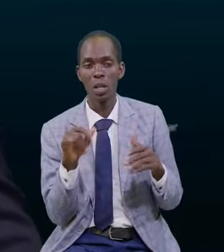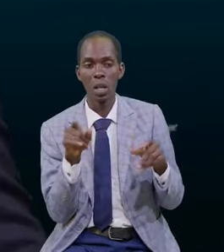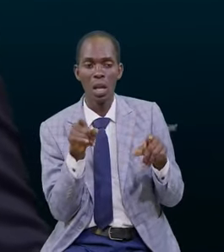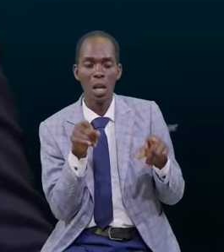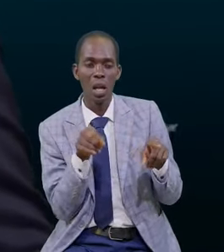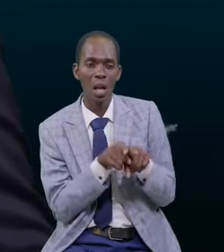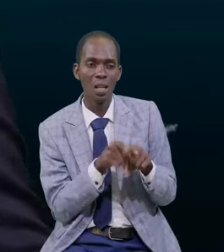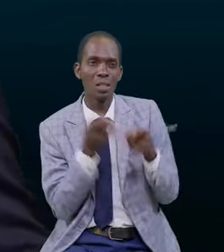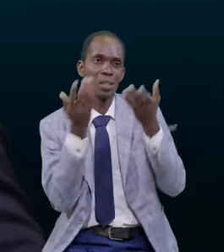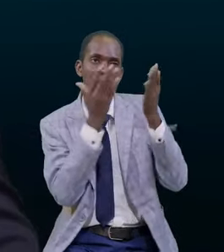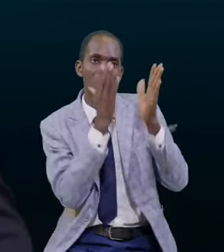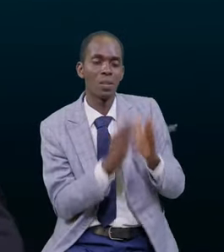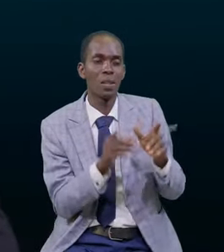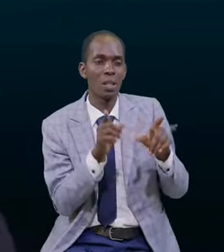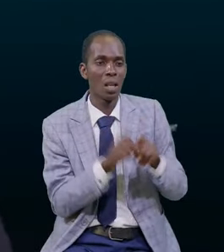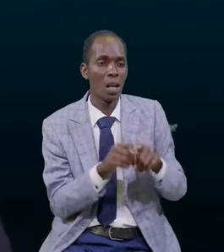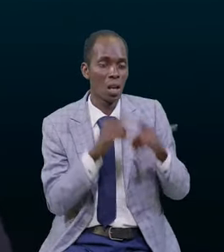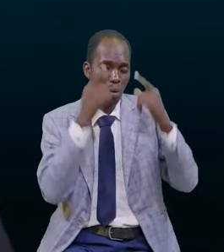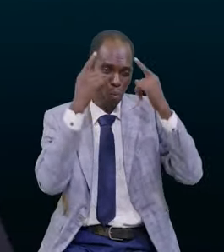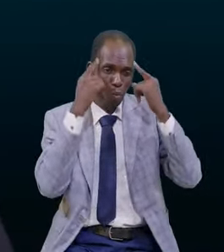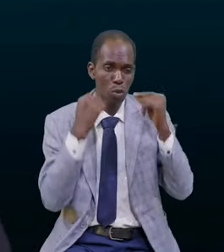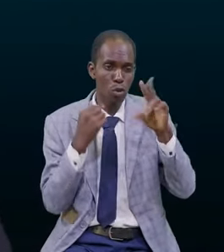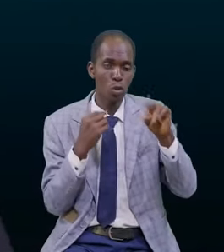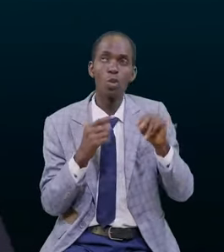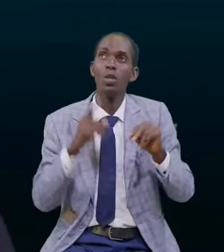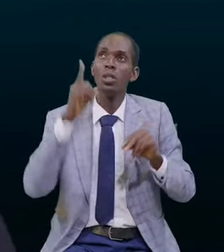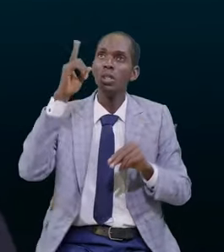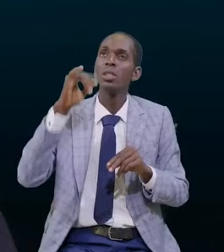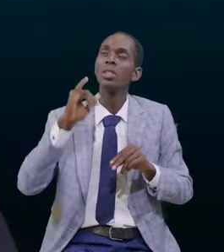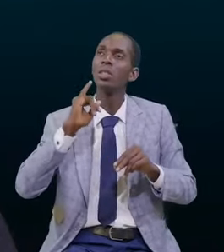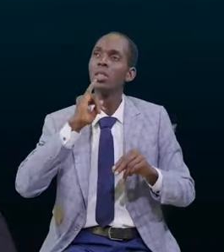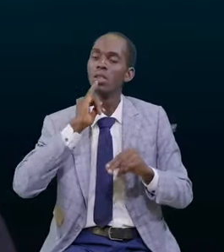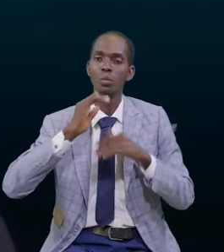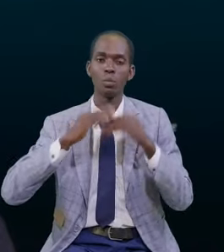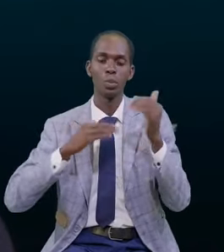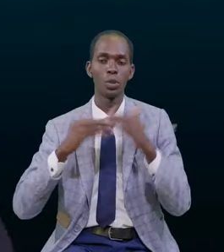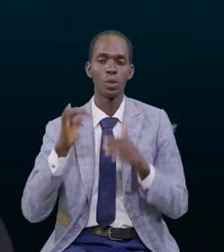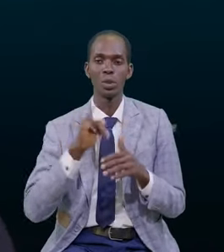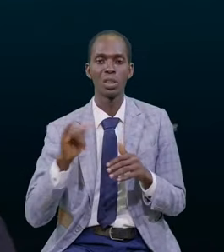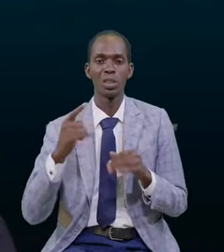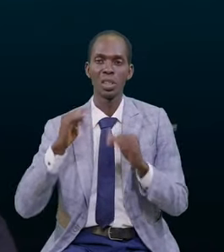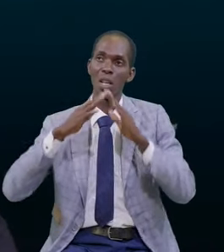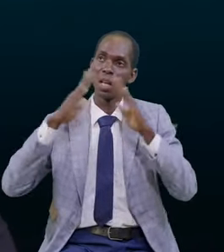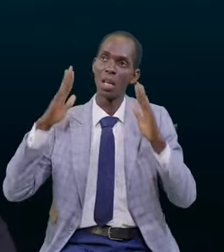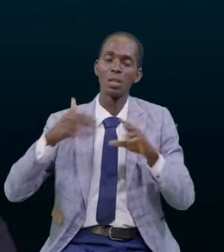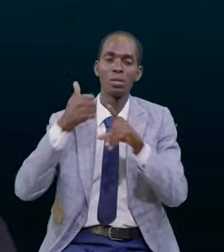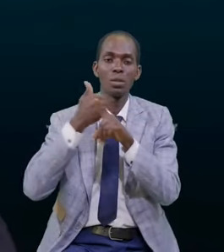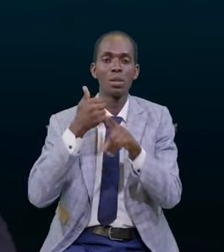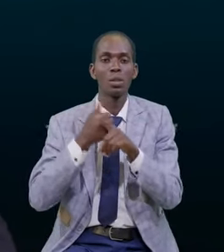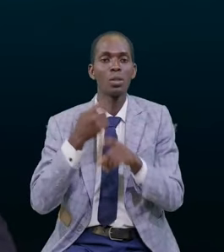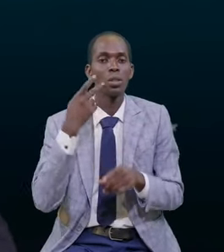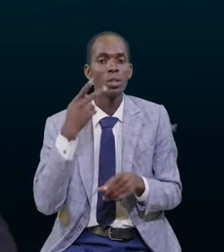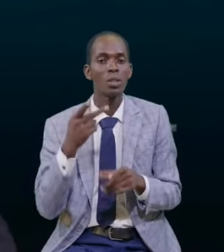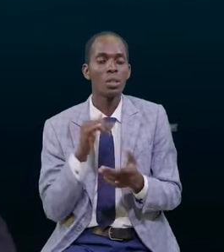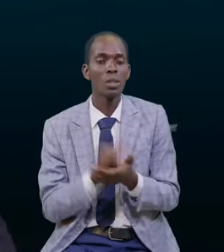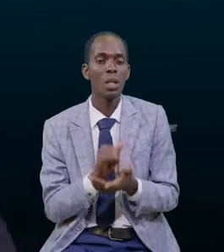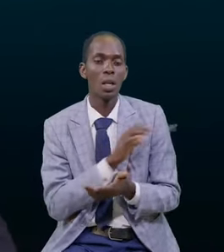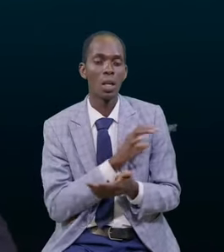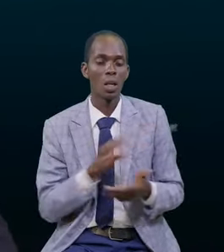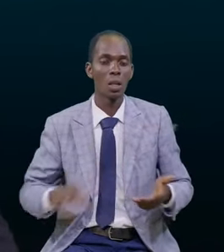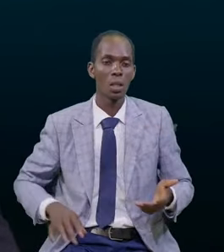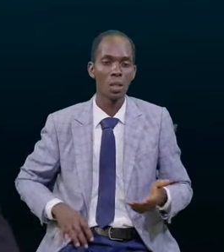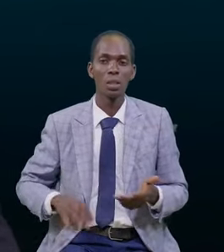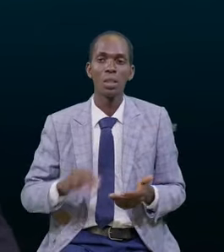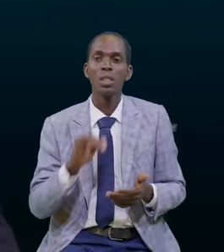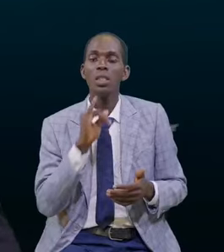over the house itself so we see very clearly that Christ is presented as Superior to Moses and